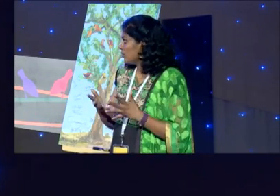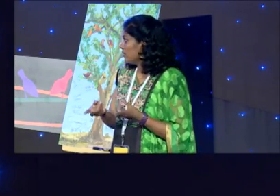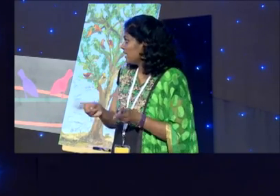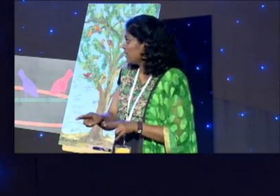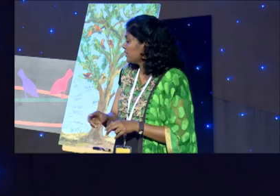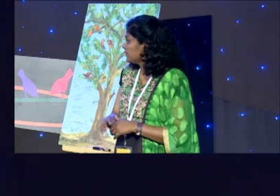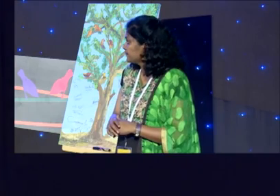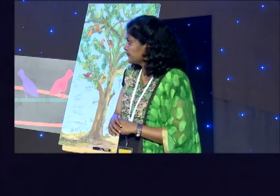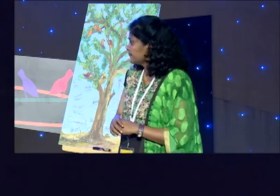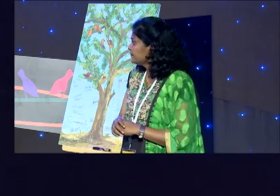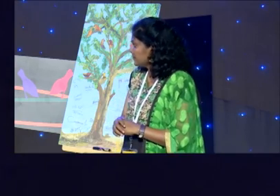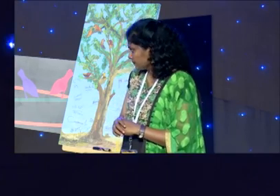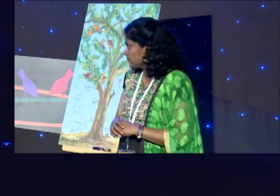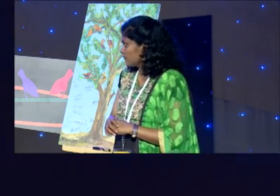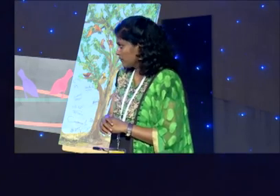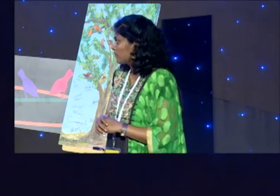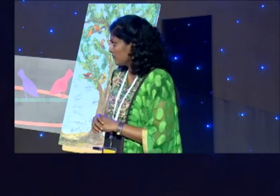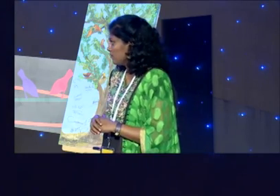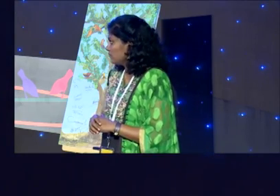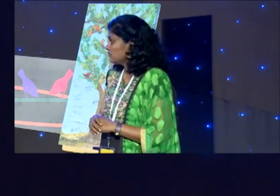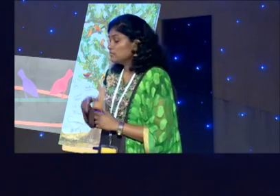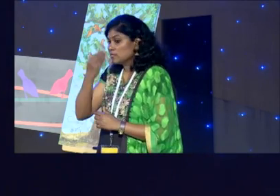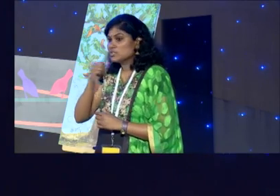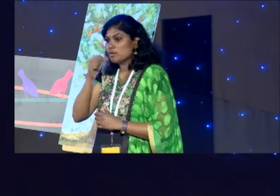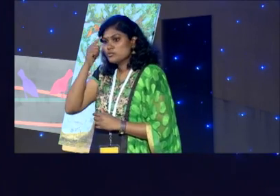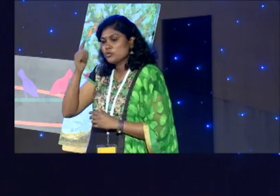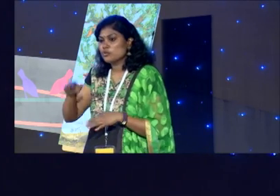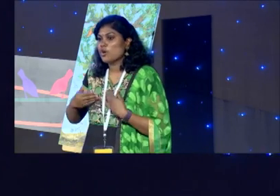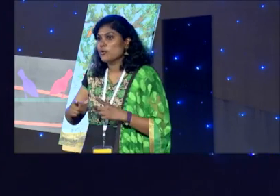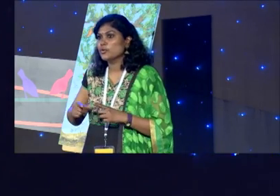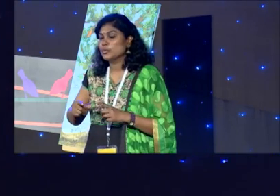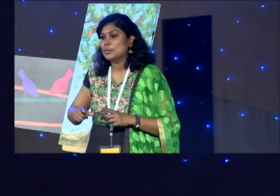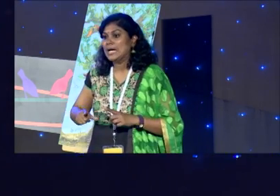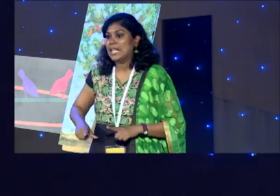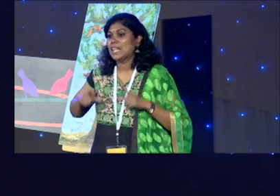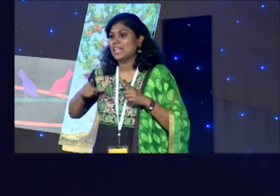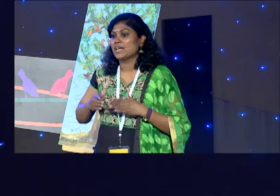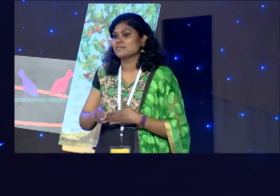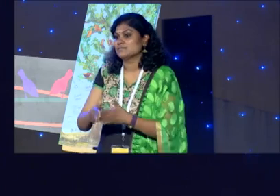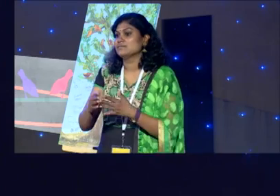that's what's also screwing their chances of survival completely. Next slide.